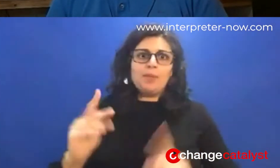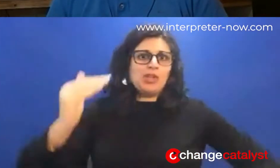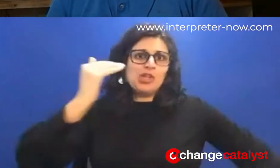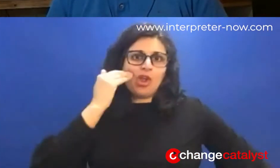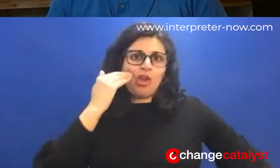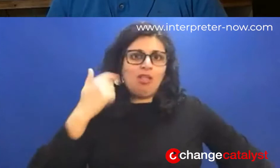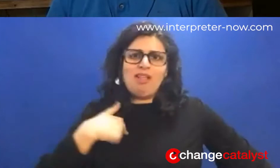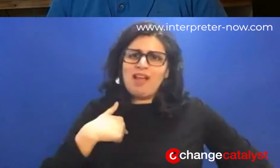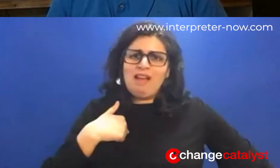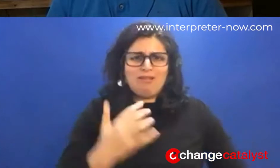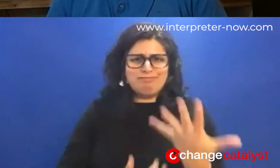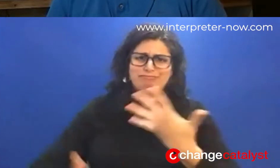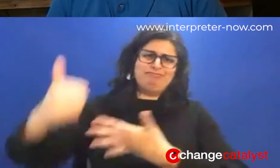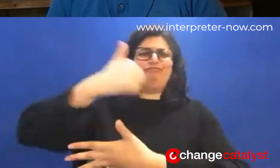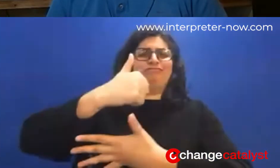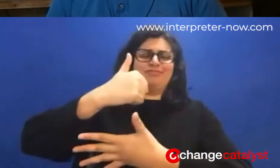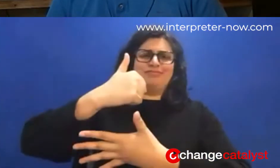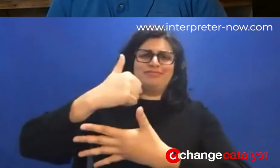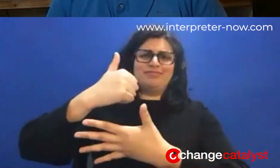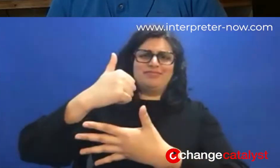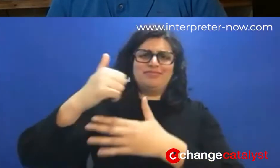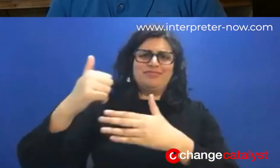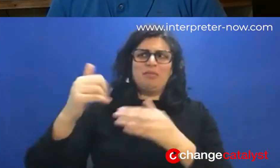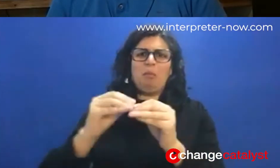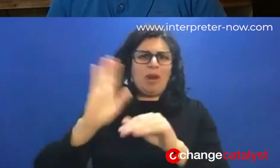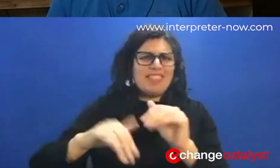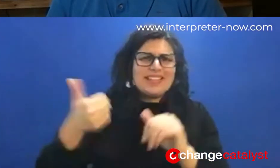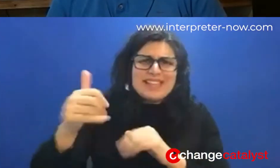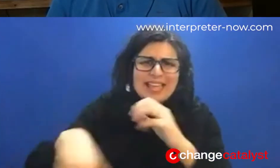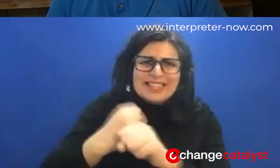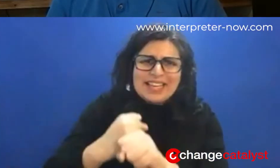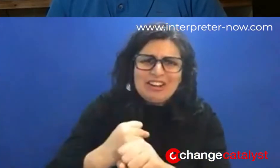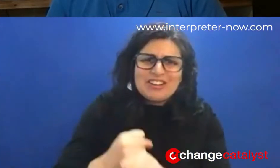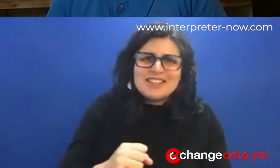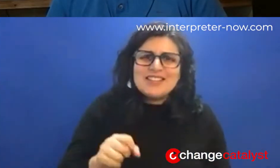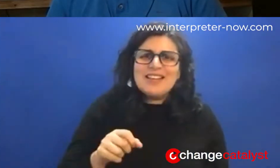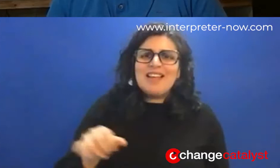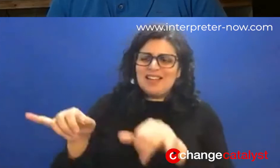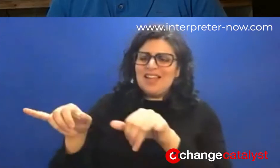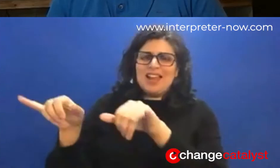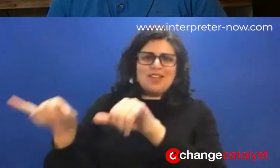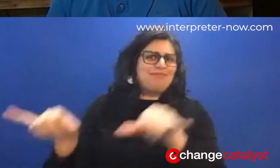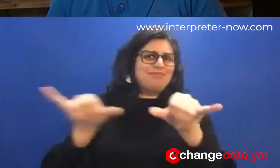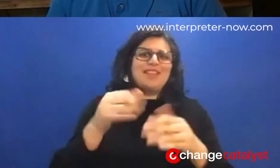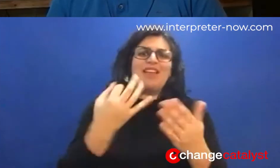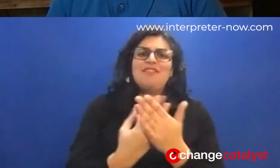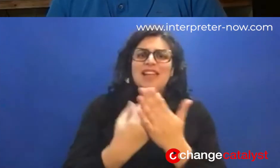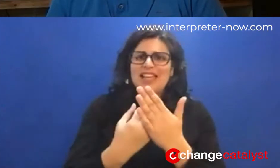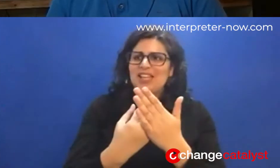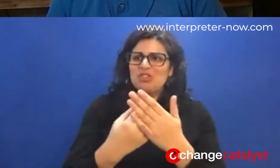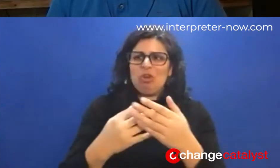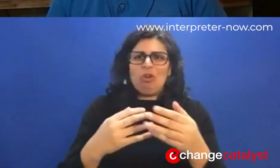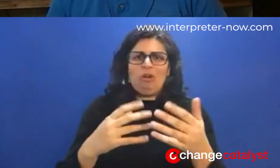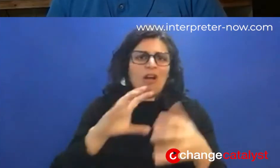had been an executive for over a decade at a same type financial institution, and